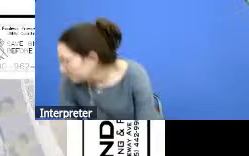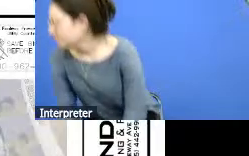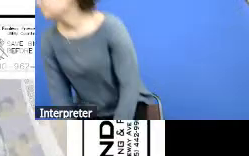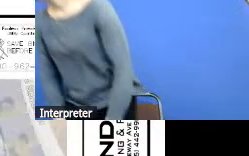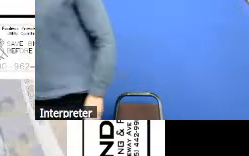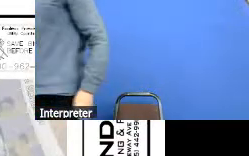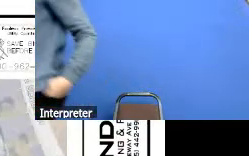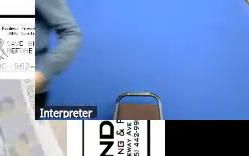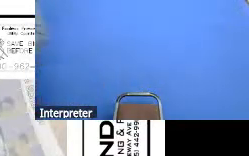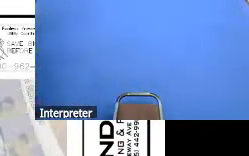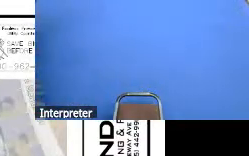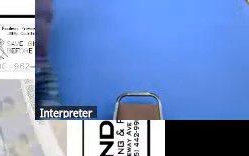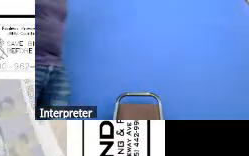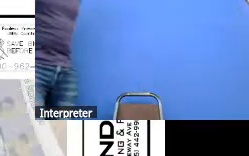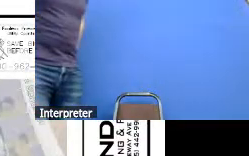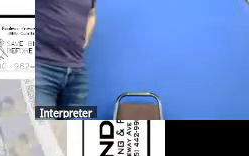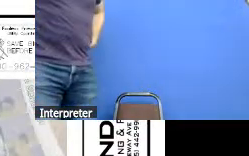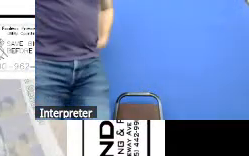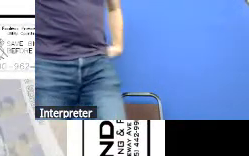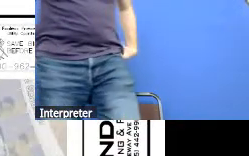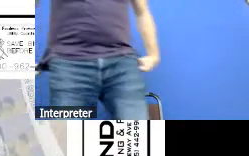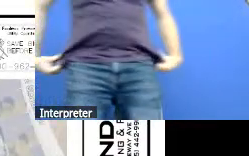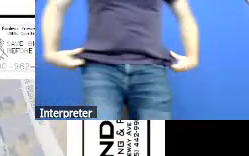Anyone else coming up?